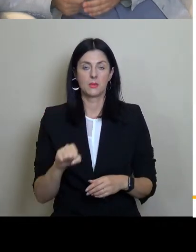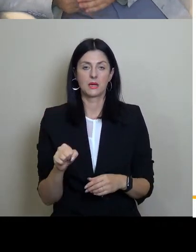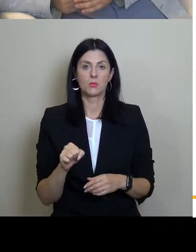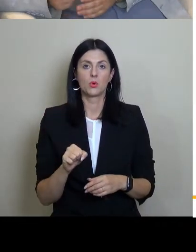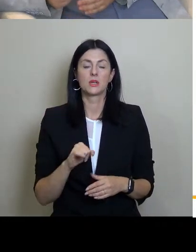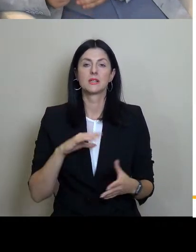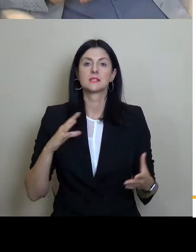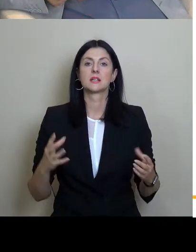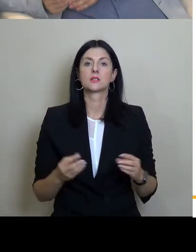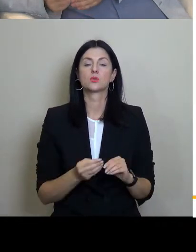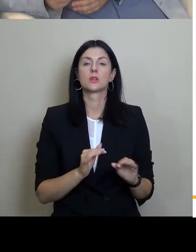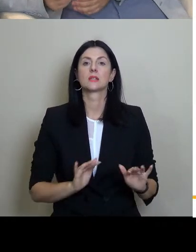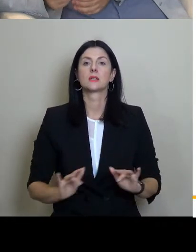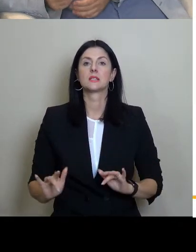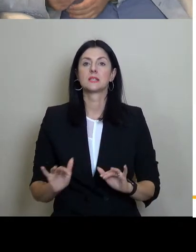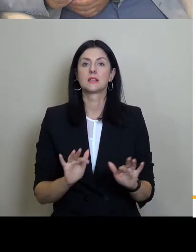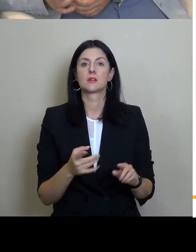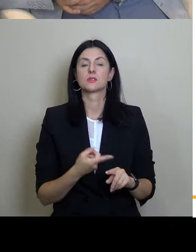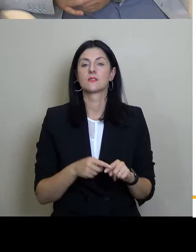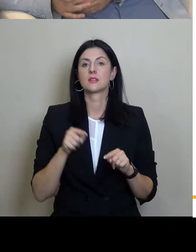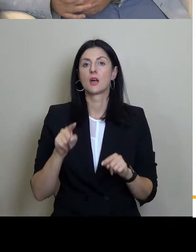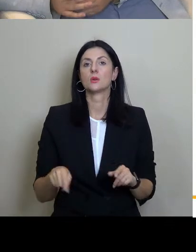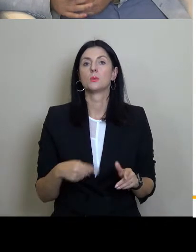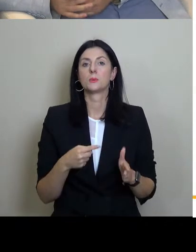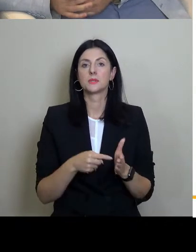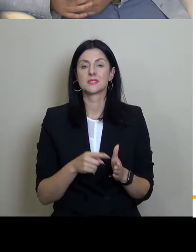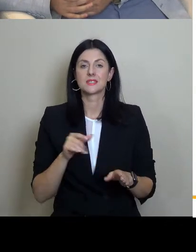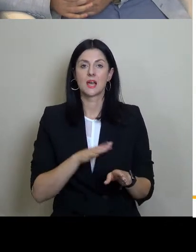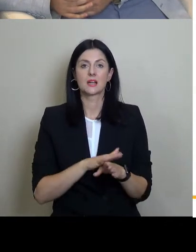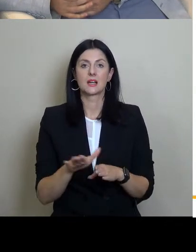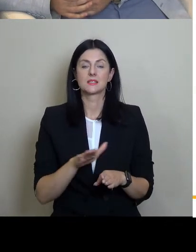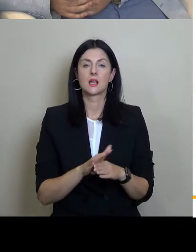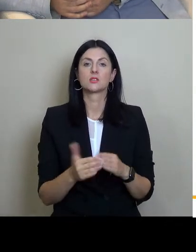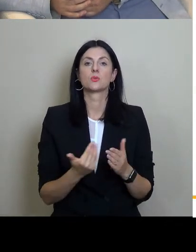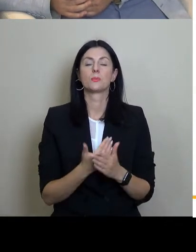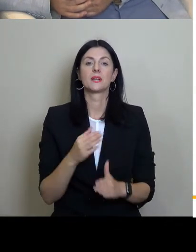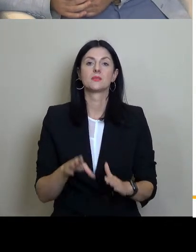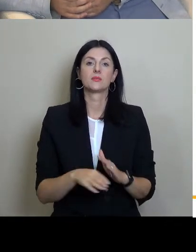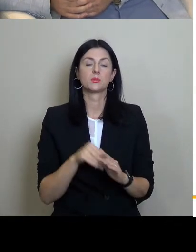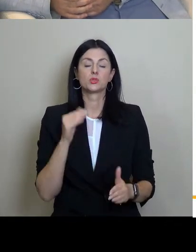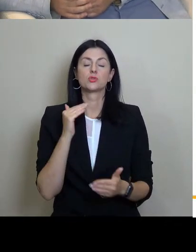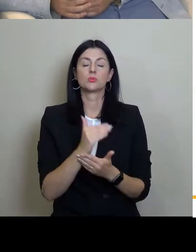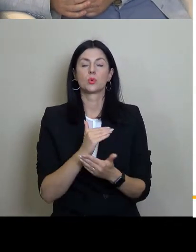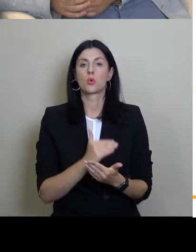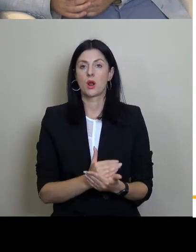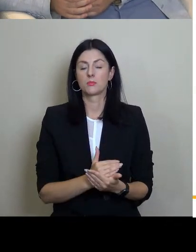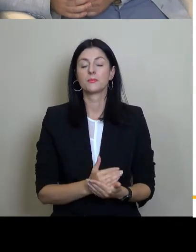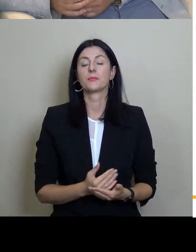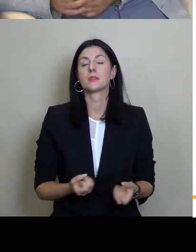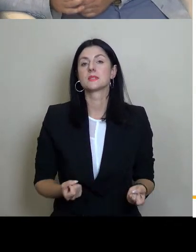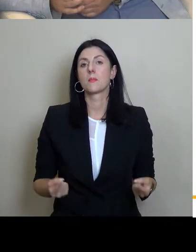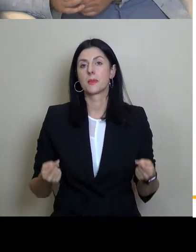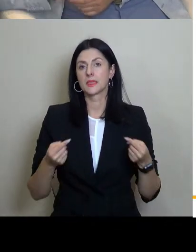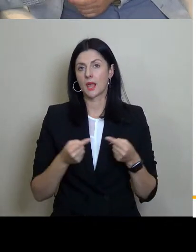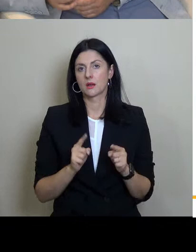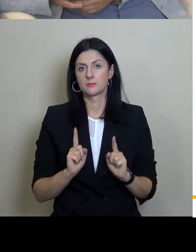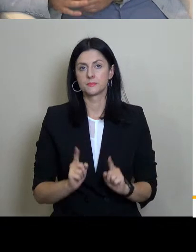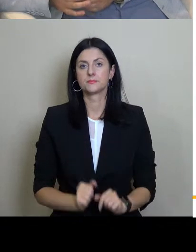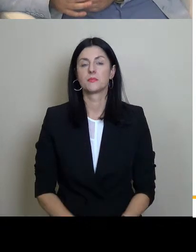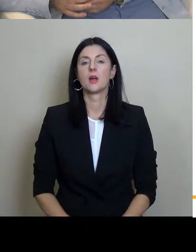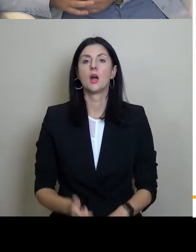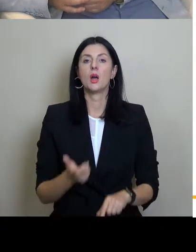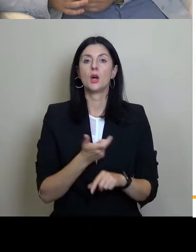of victory, so you and your team will be responsible for all, the work in the city.